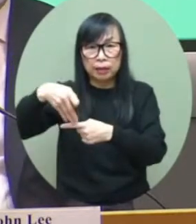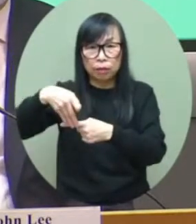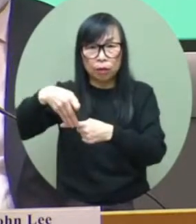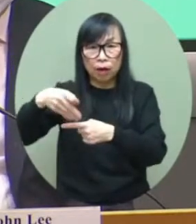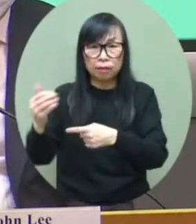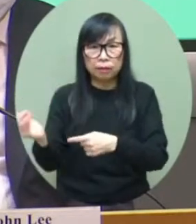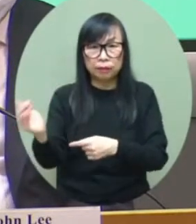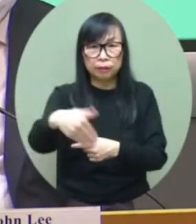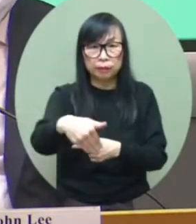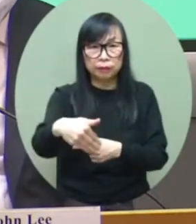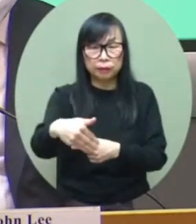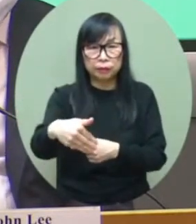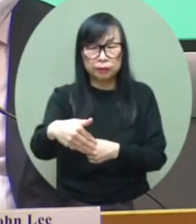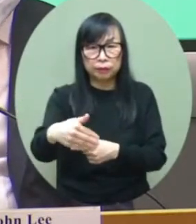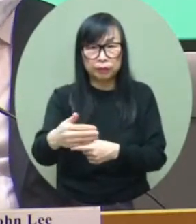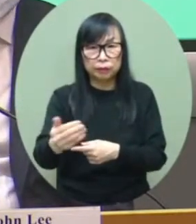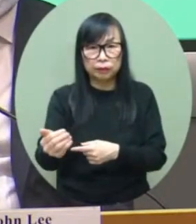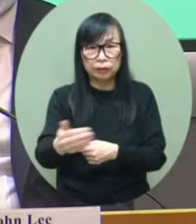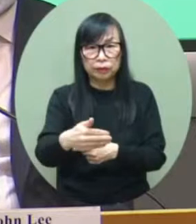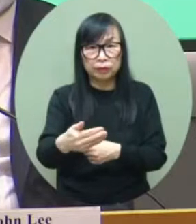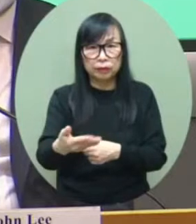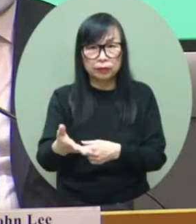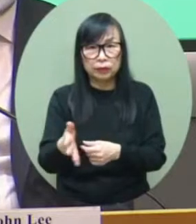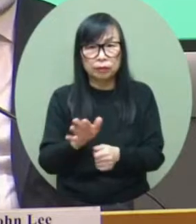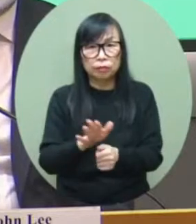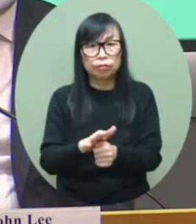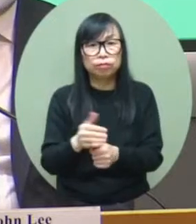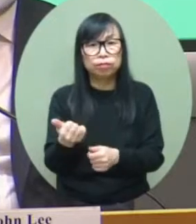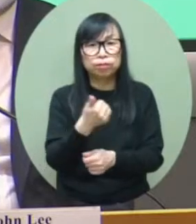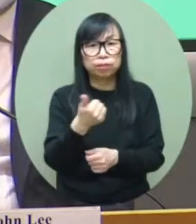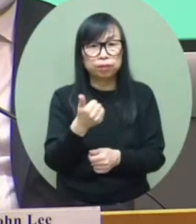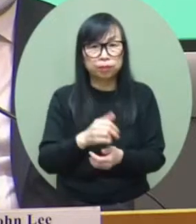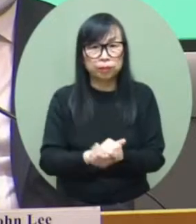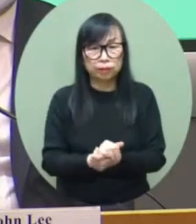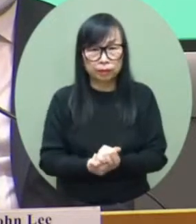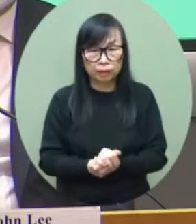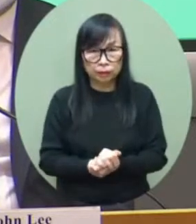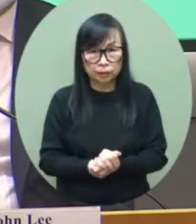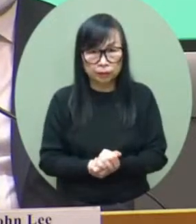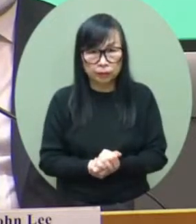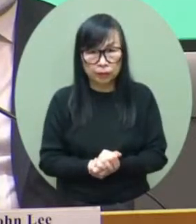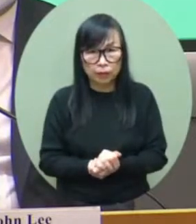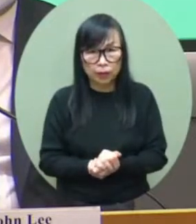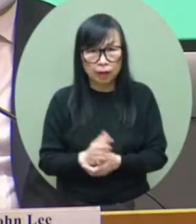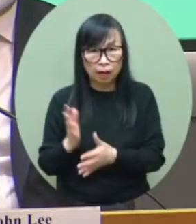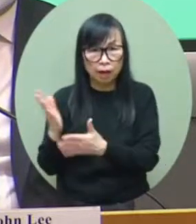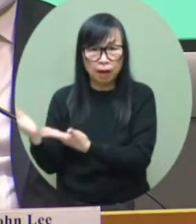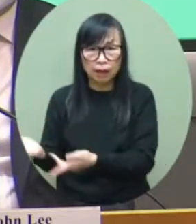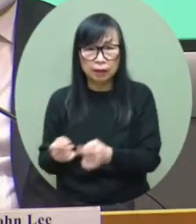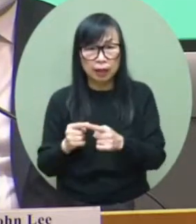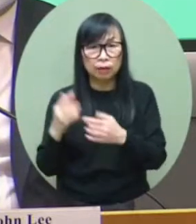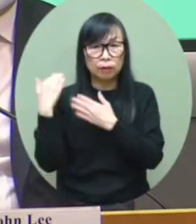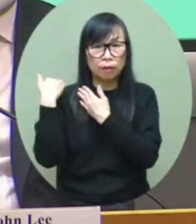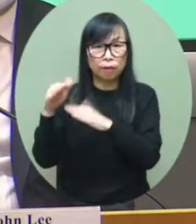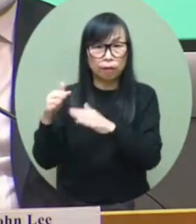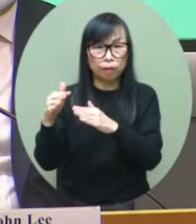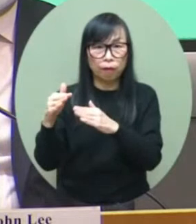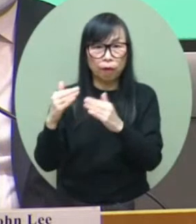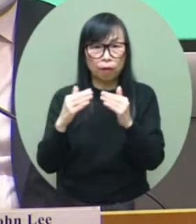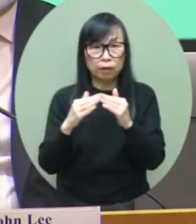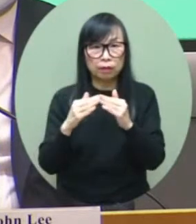Now, in terms of the comprehensive strategy, it is a very important BCP. And also, it is very